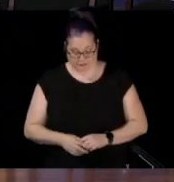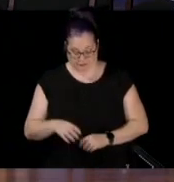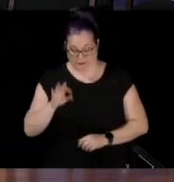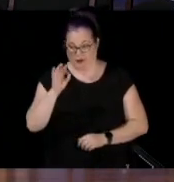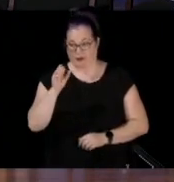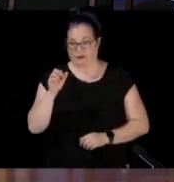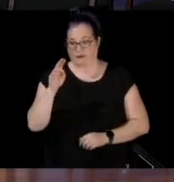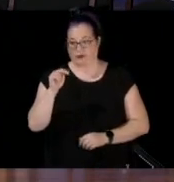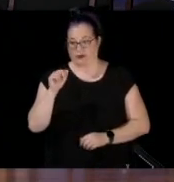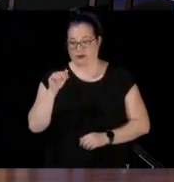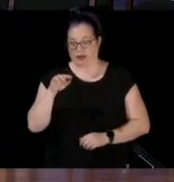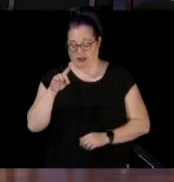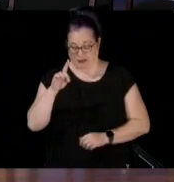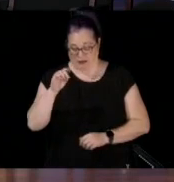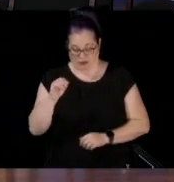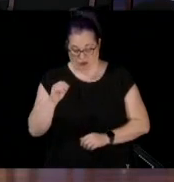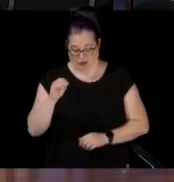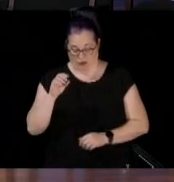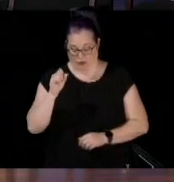Fernando Sienyes.